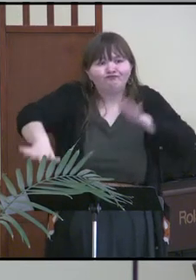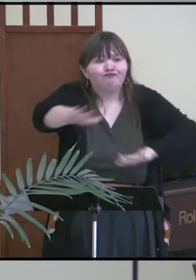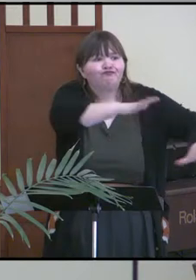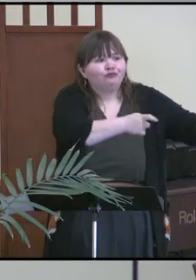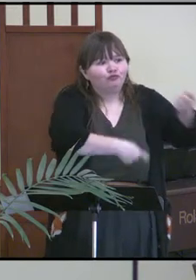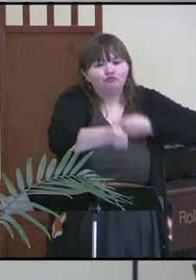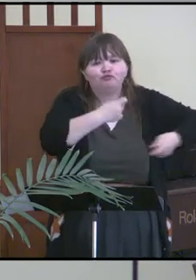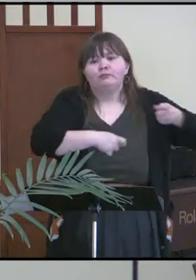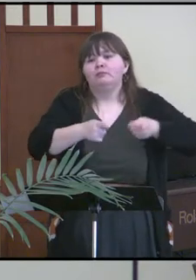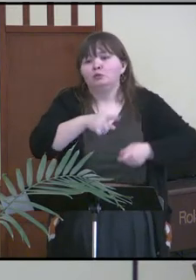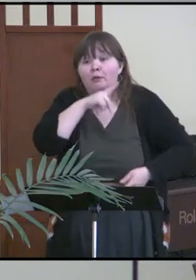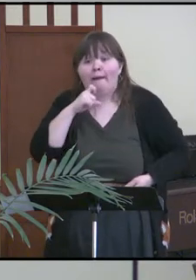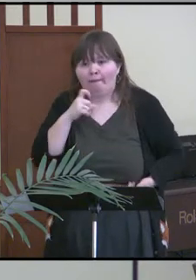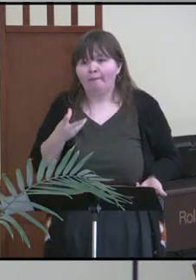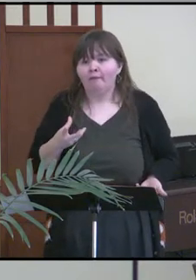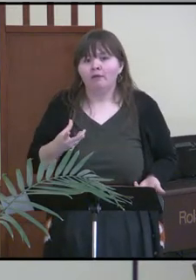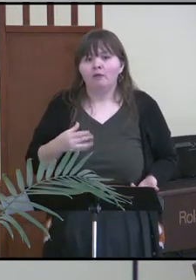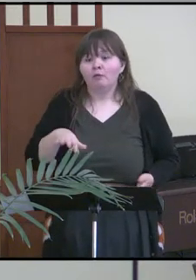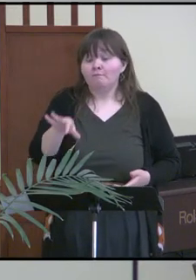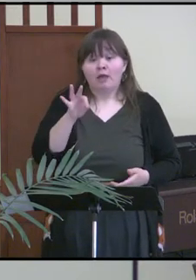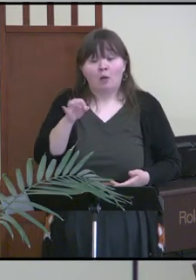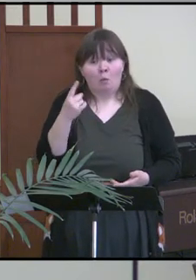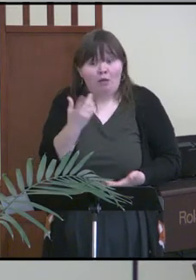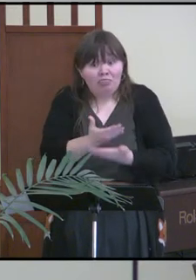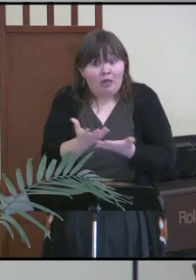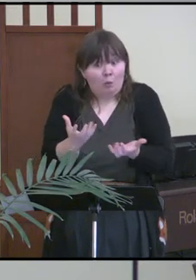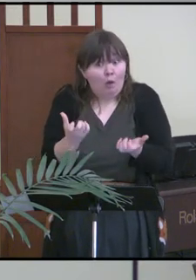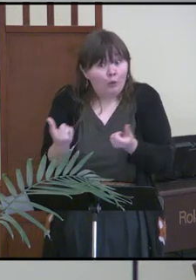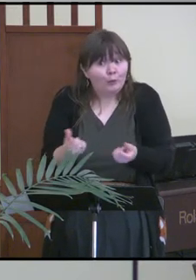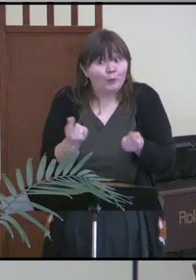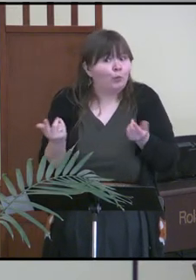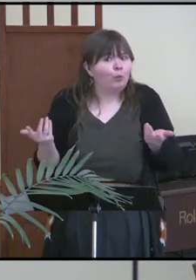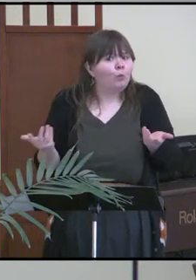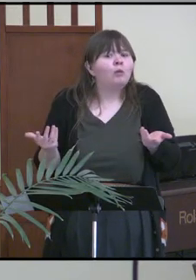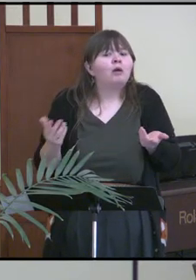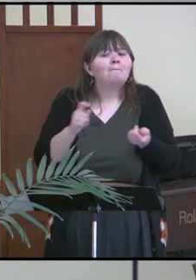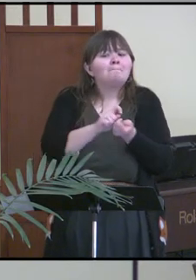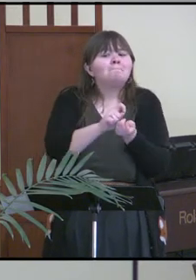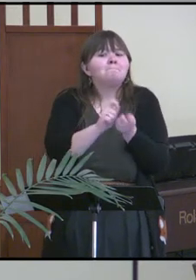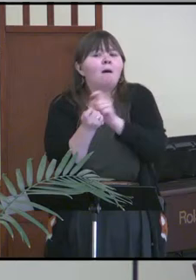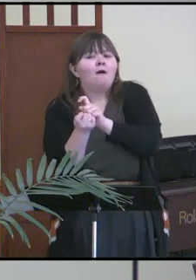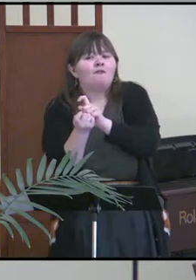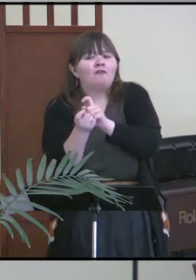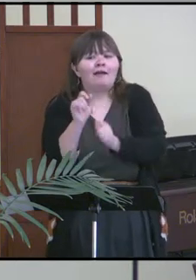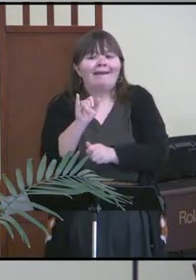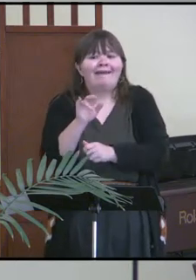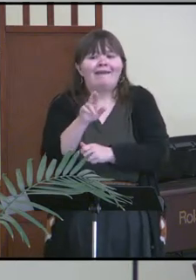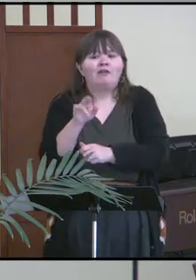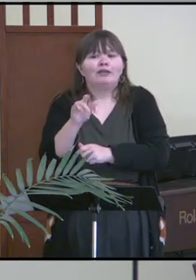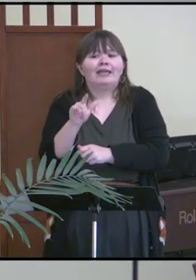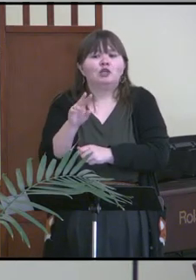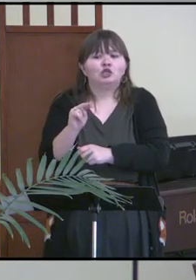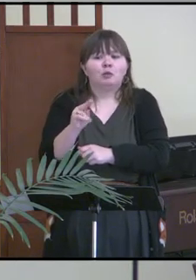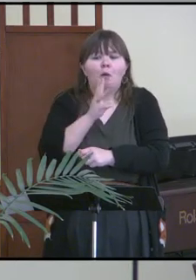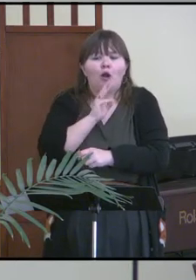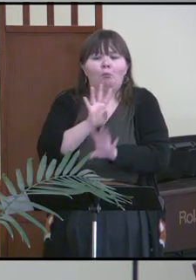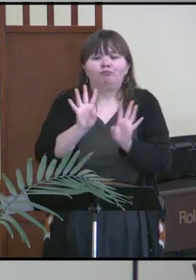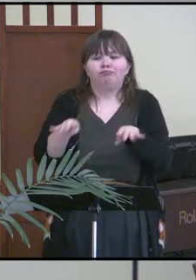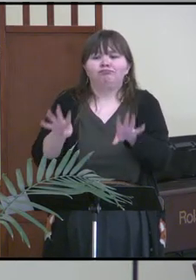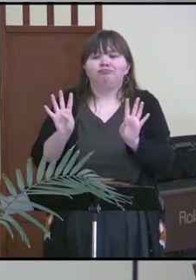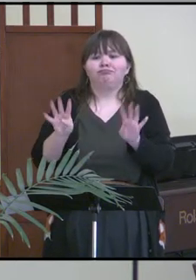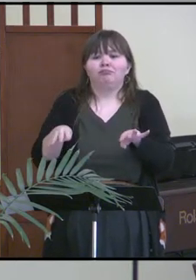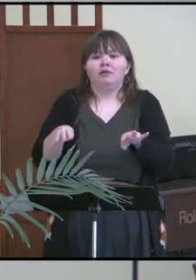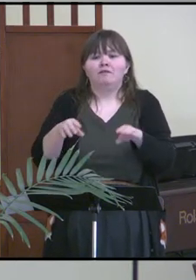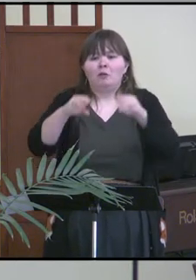out one of the things that we wanted to do, which was modify our irrigation system from a drip